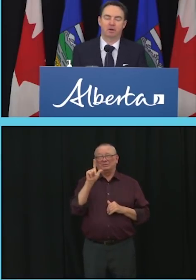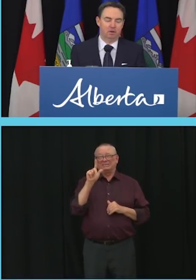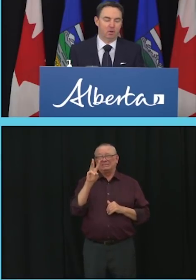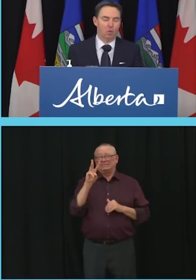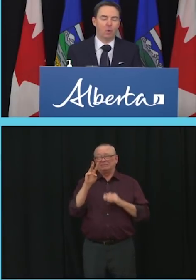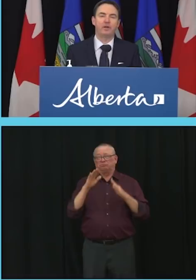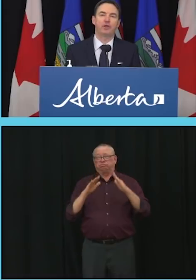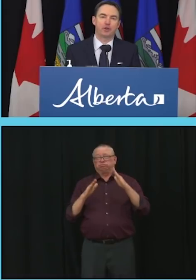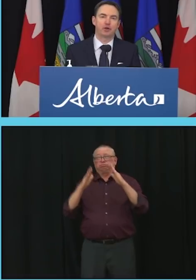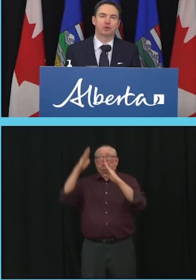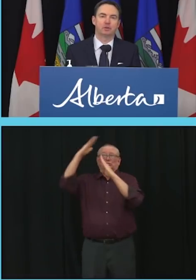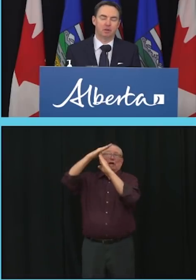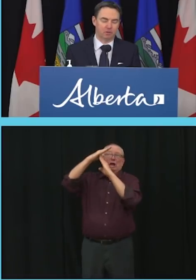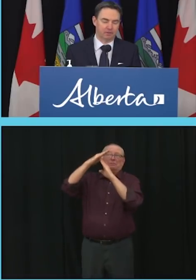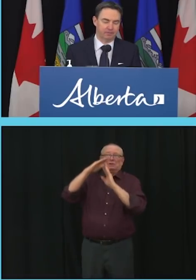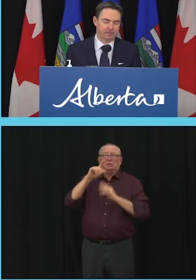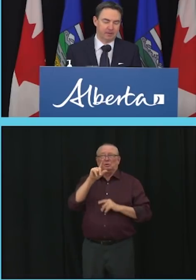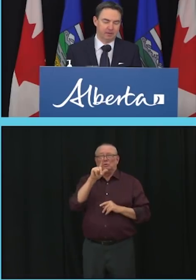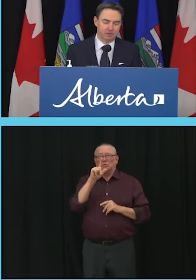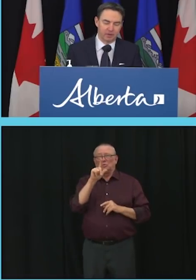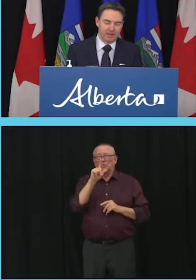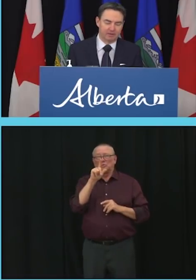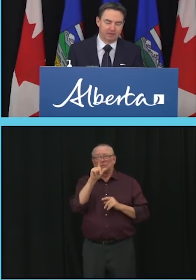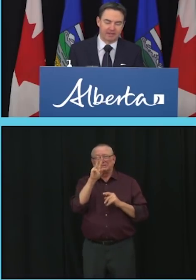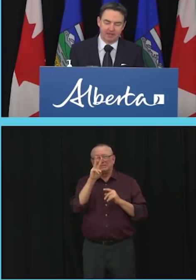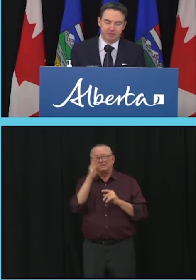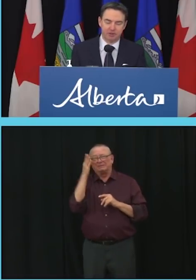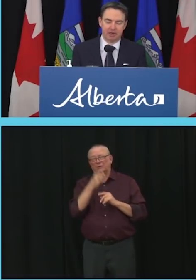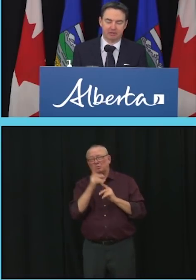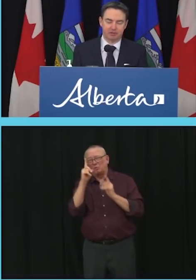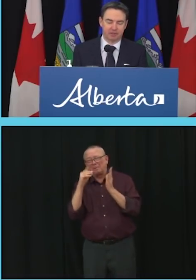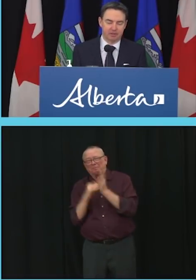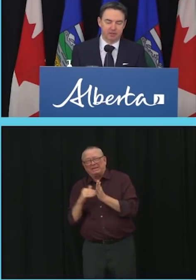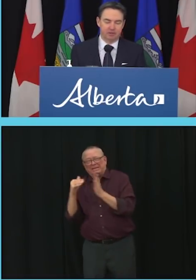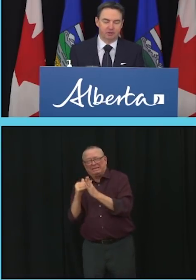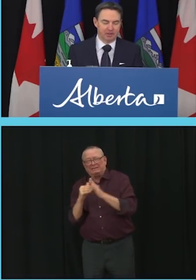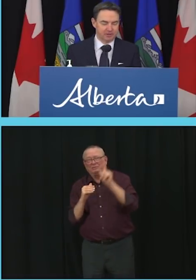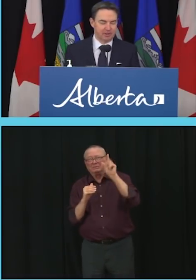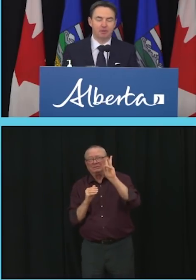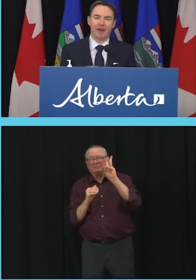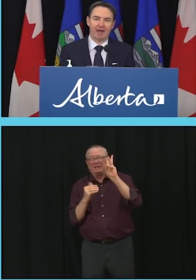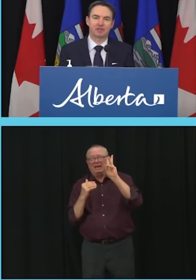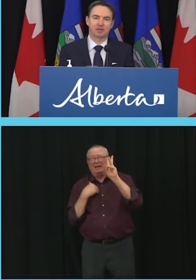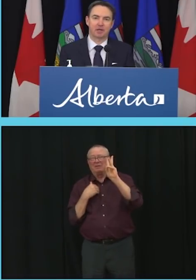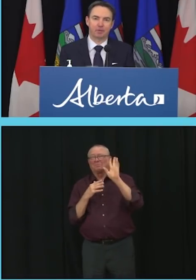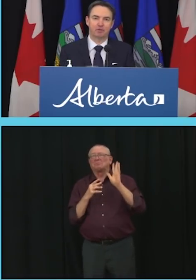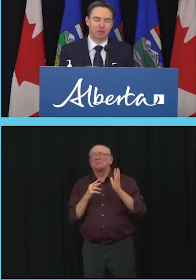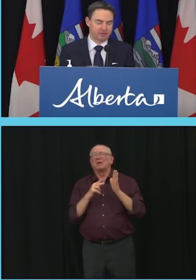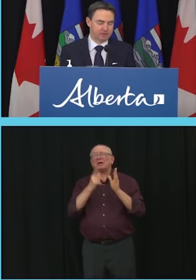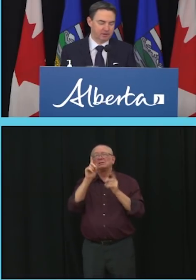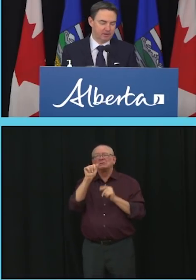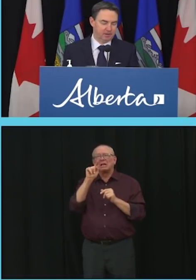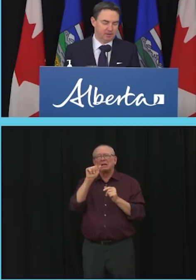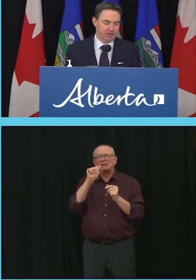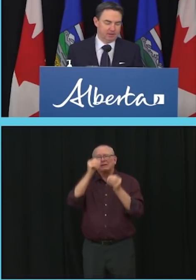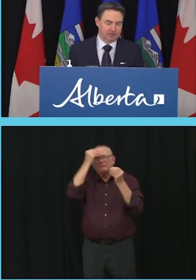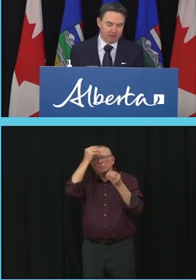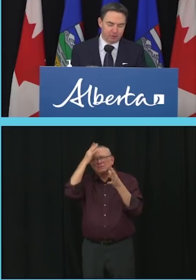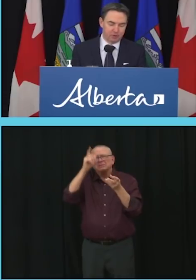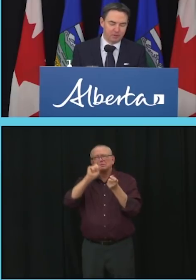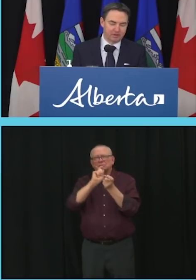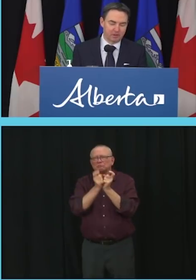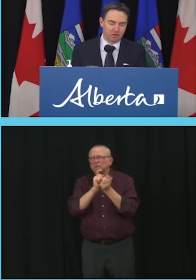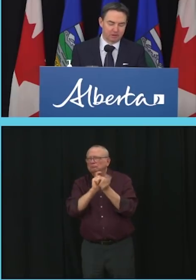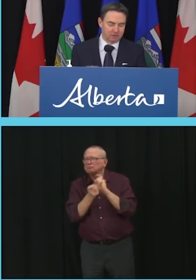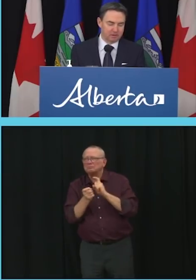24, 1/3 lower. So again, the data has changed just in the past couple of weeks. Starting